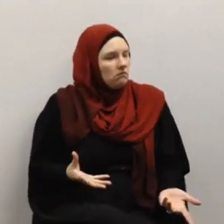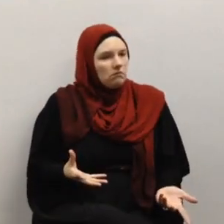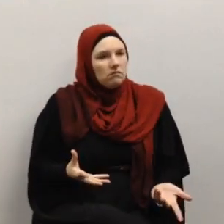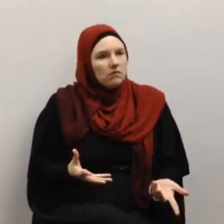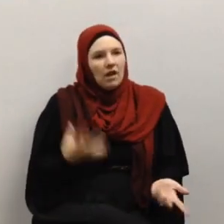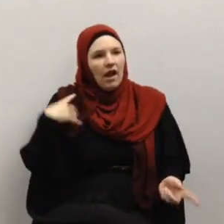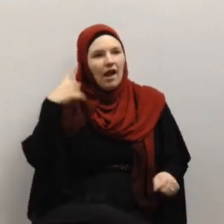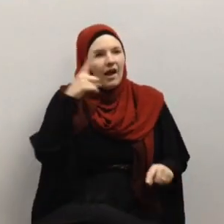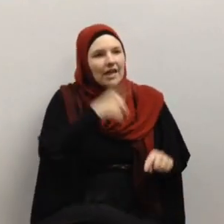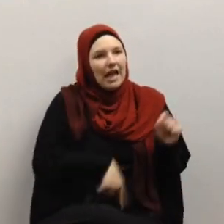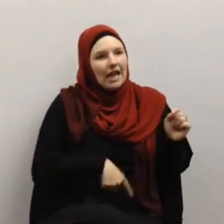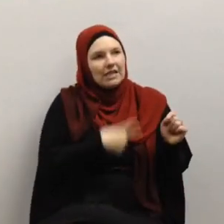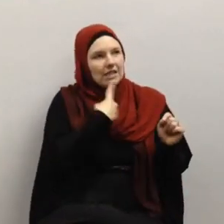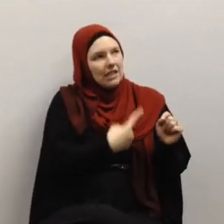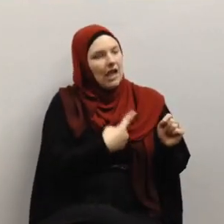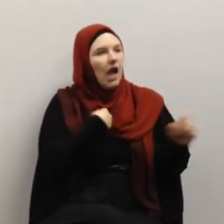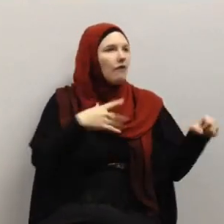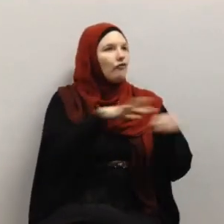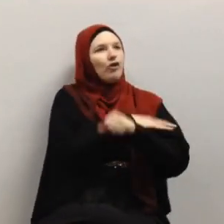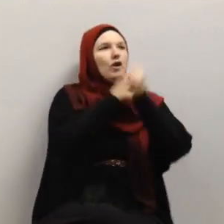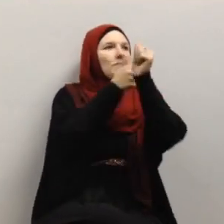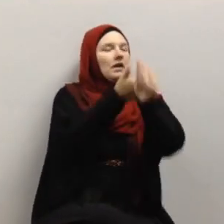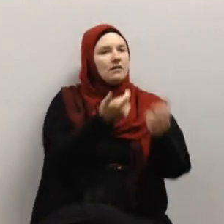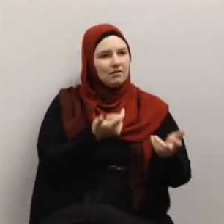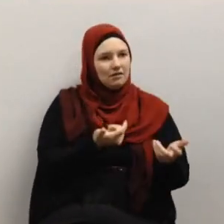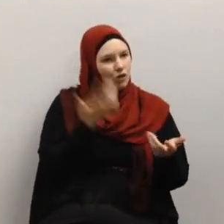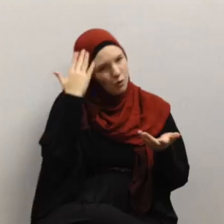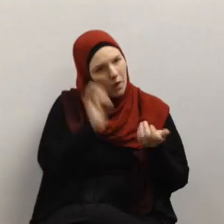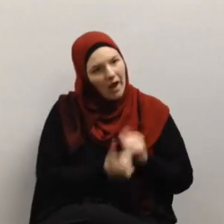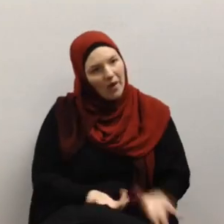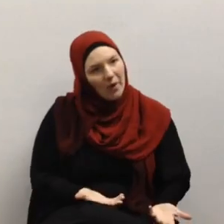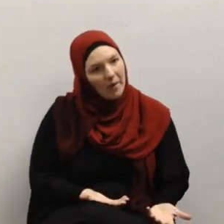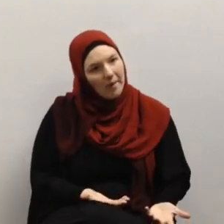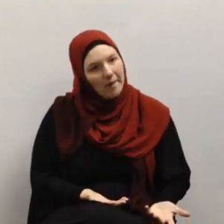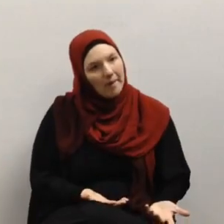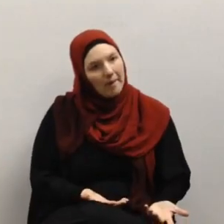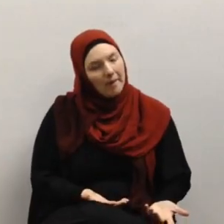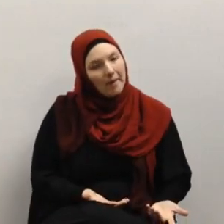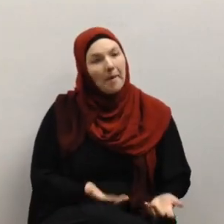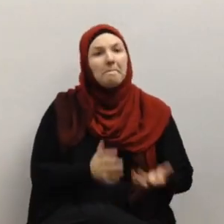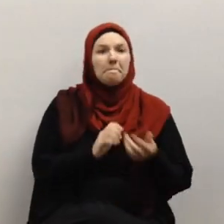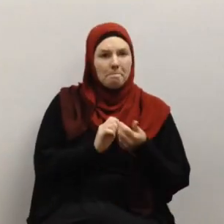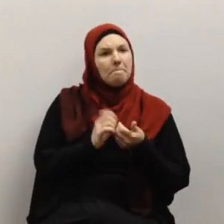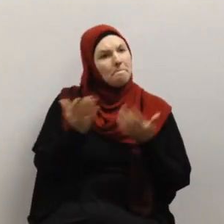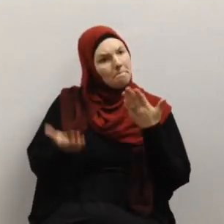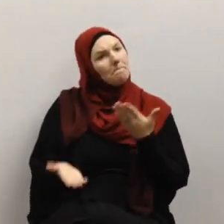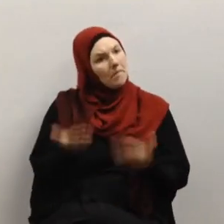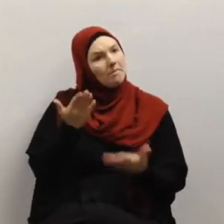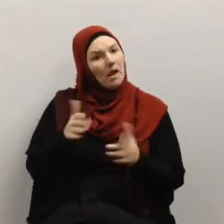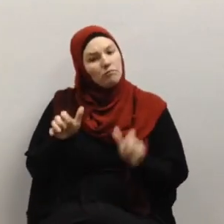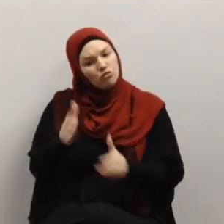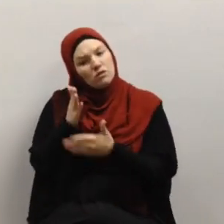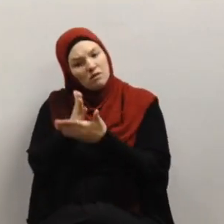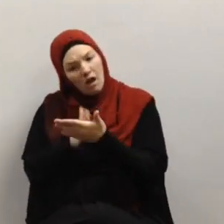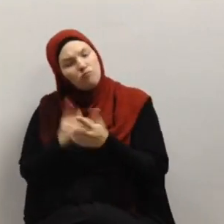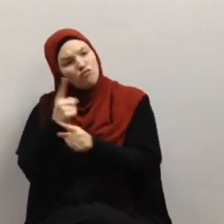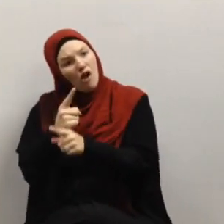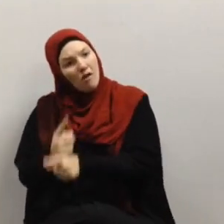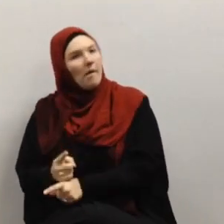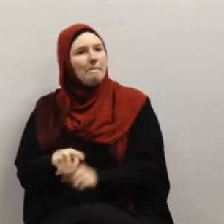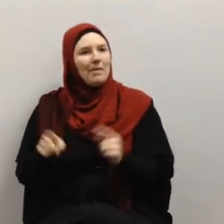can claim to be fully obedient. Maybe I'm doing some stuff, but that some stuff is never